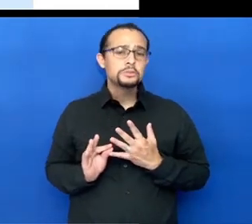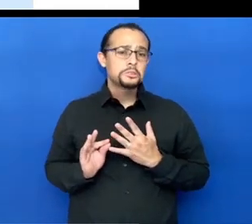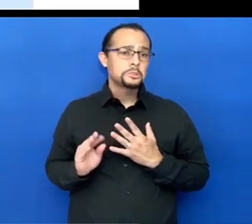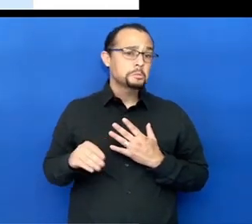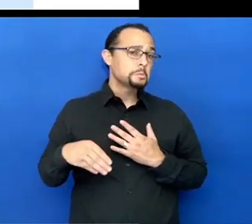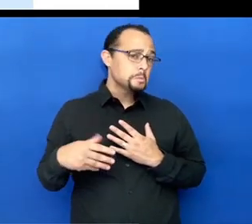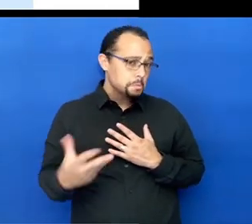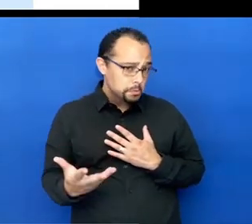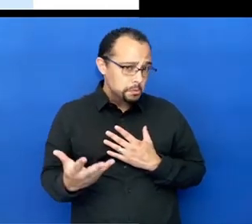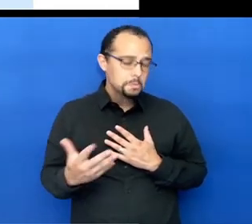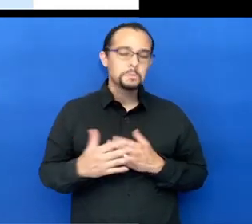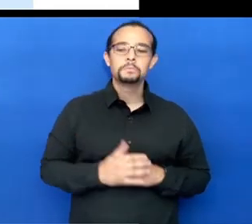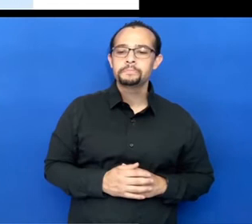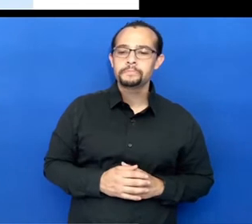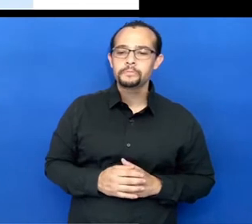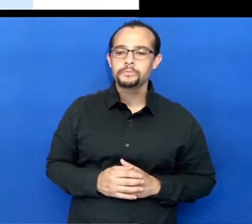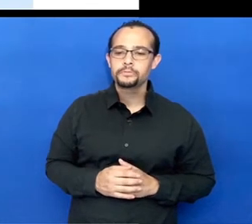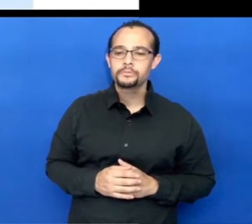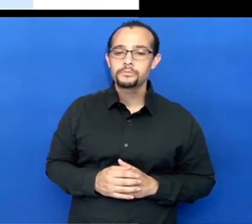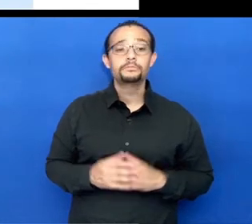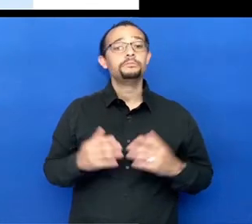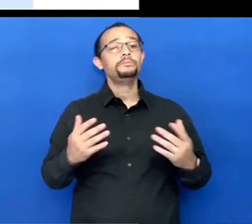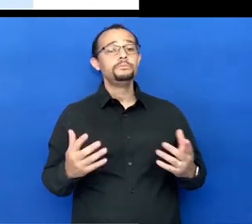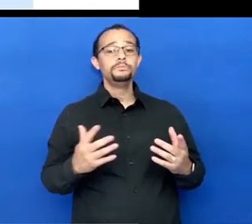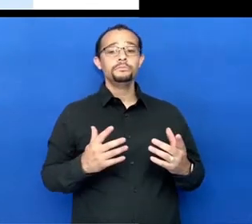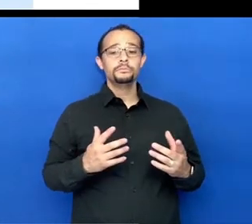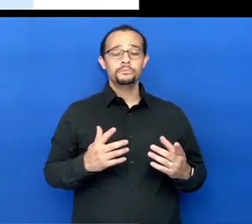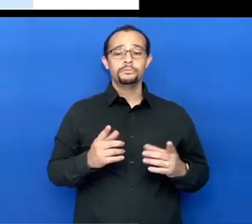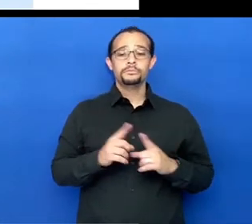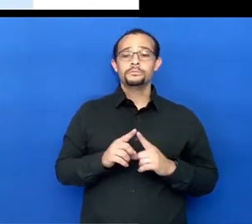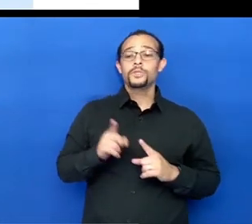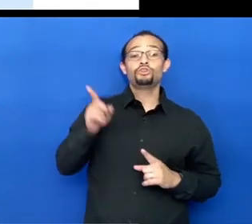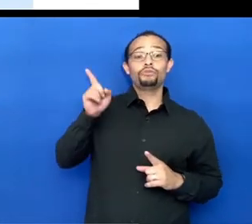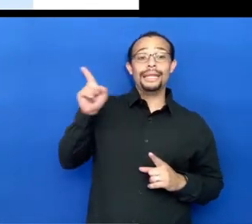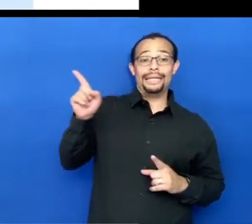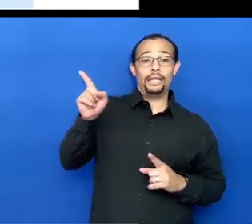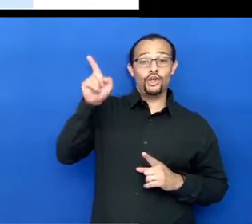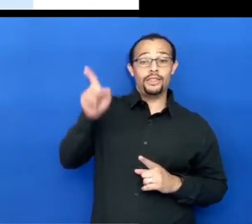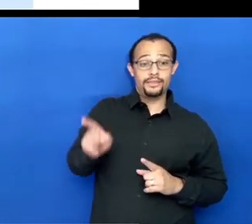so desire to get on a blog or the Facebook or receive those email updates.